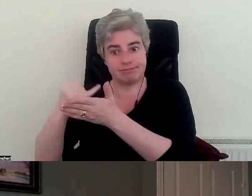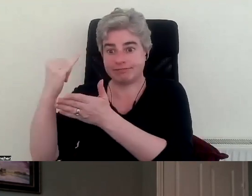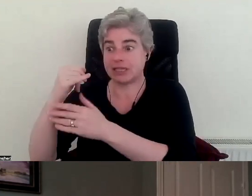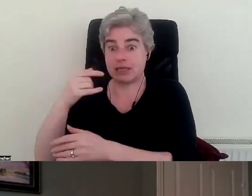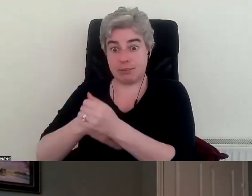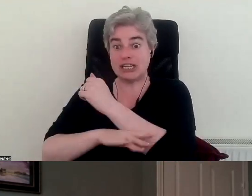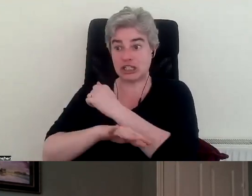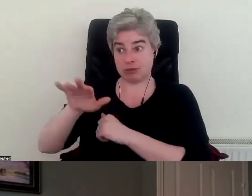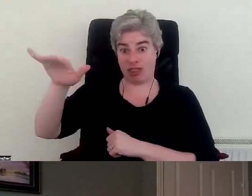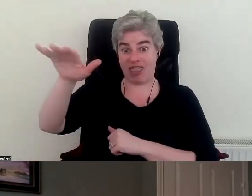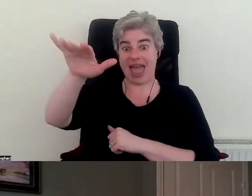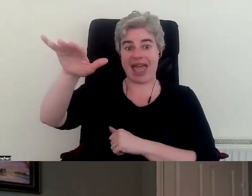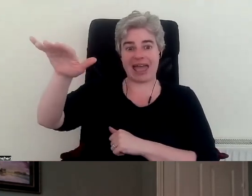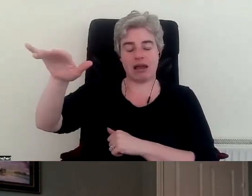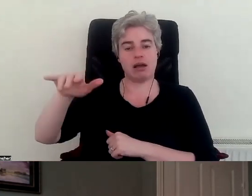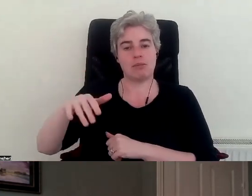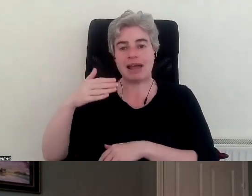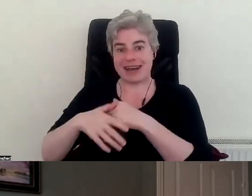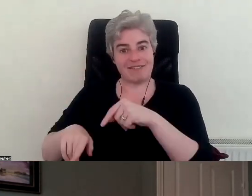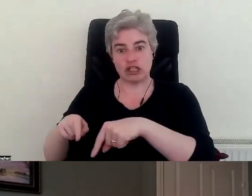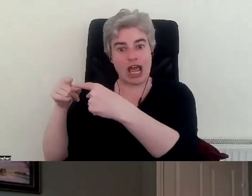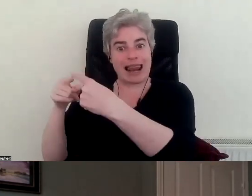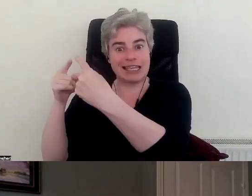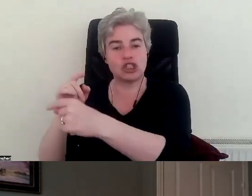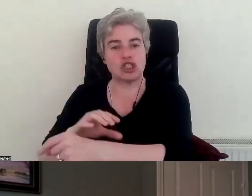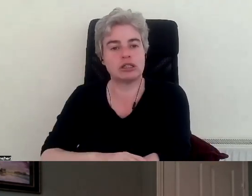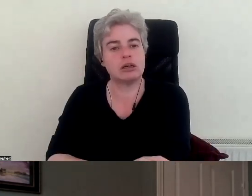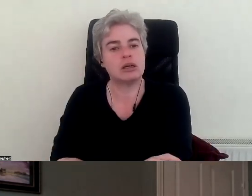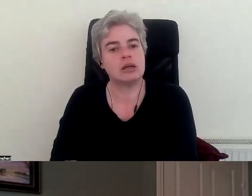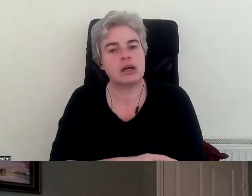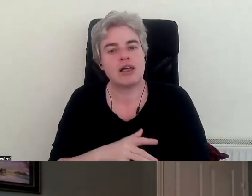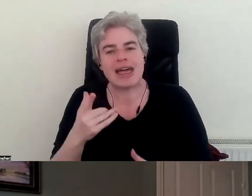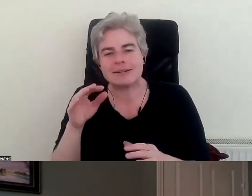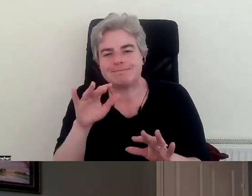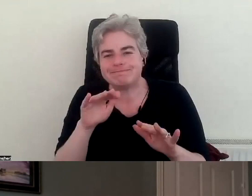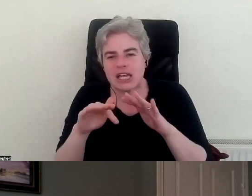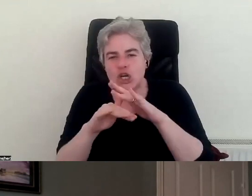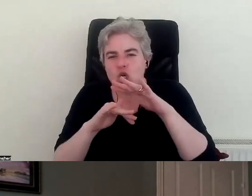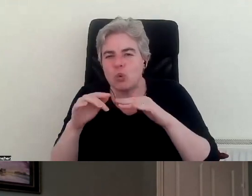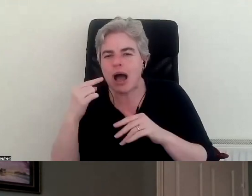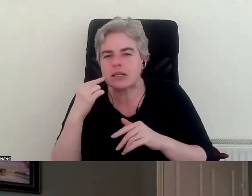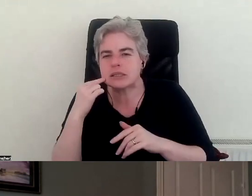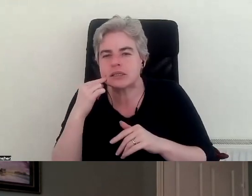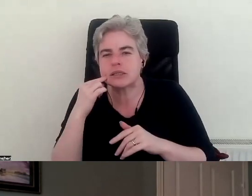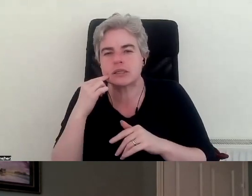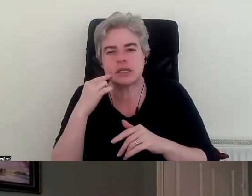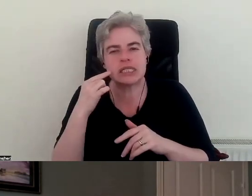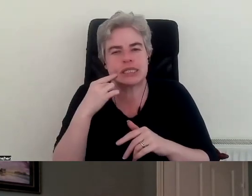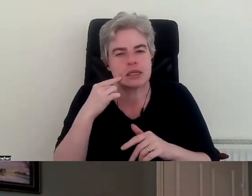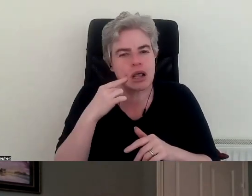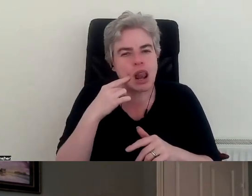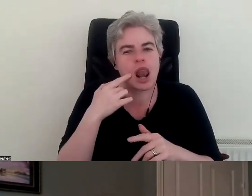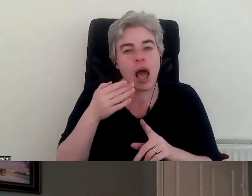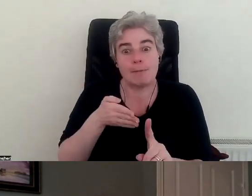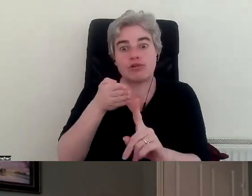present. And of course, there was that nuanced approach that we need to take. And of